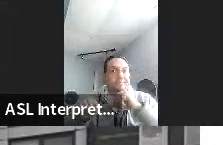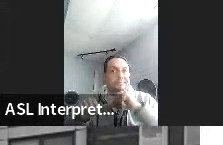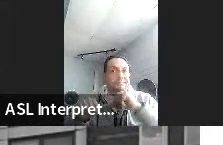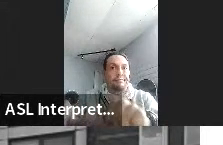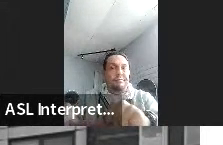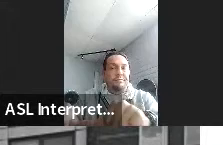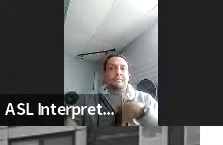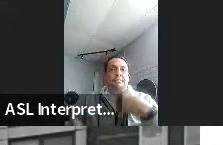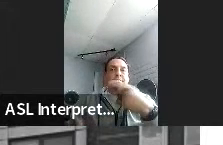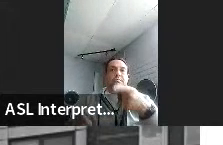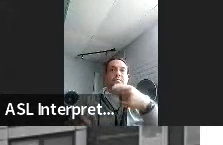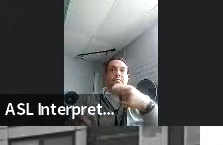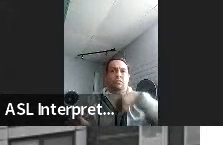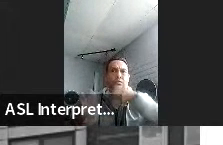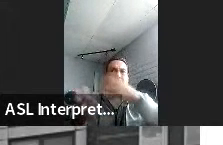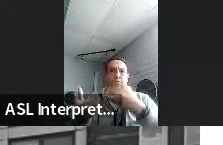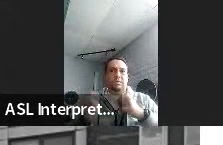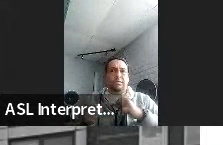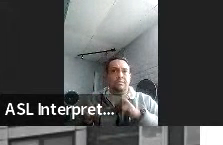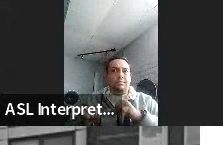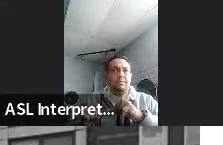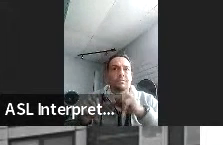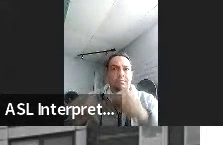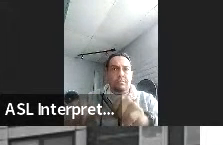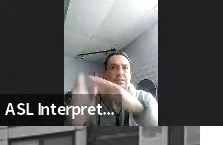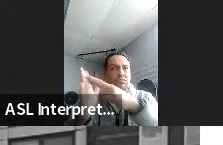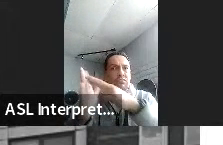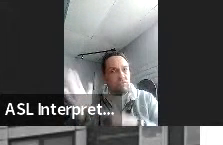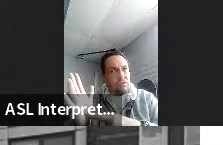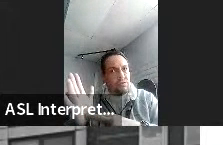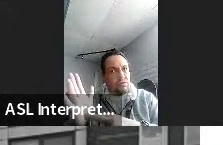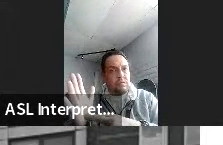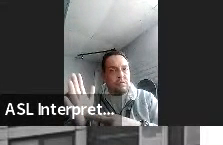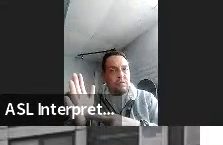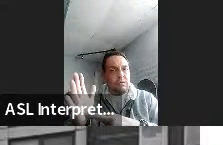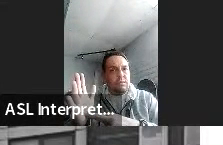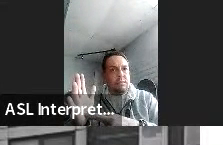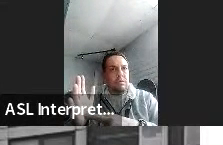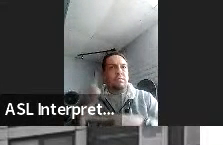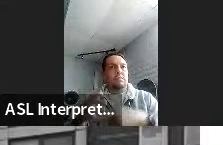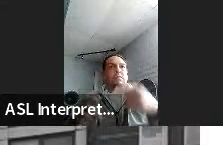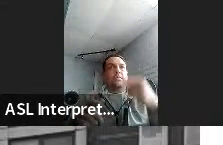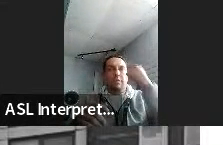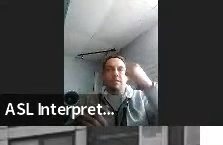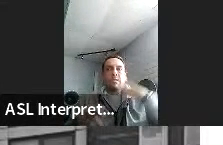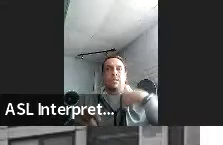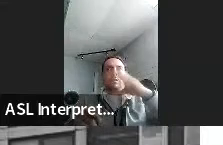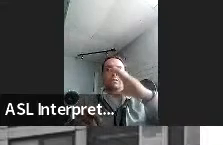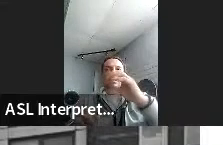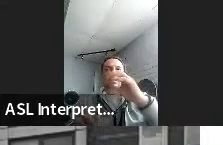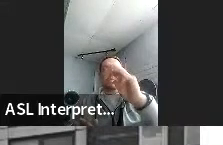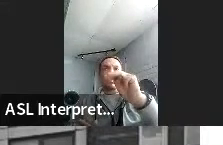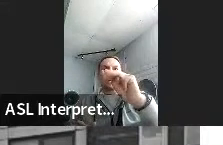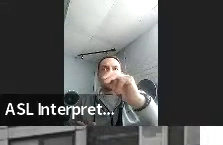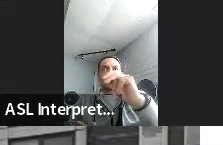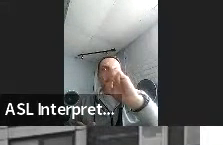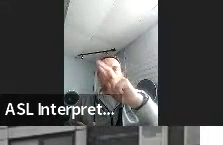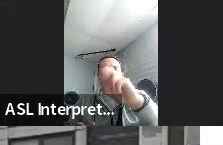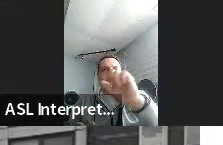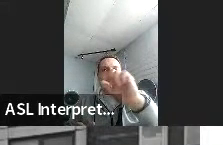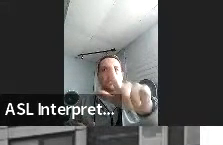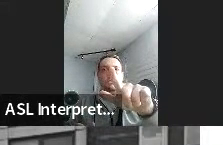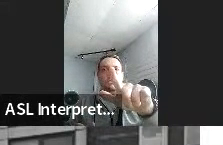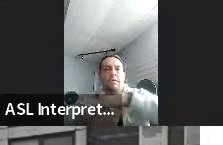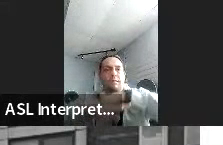consistent and easy to understand baseline set of rules for commercial floor ground design. one that is more responsive to areas with greater